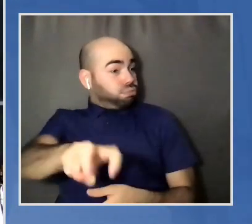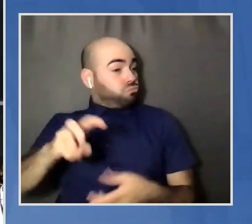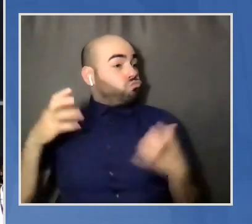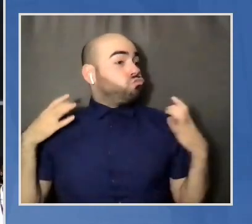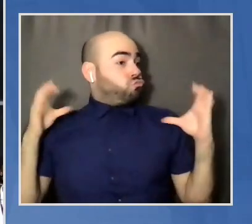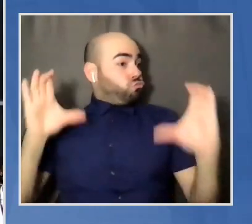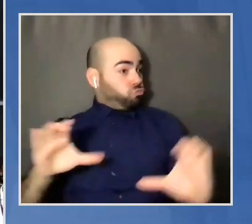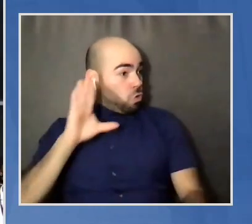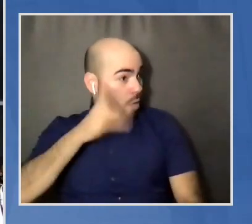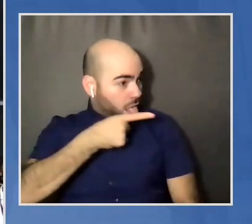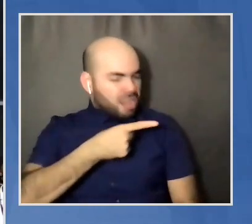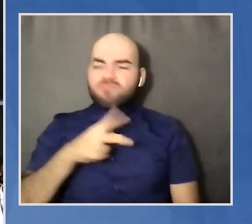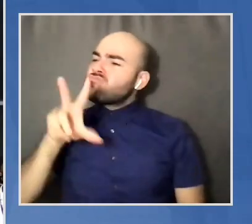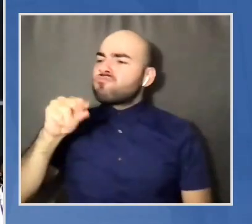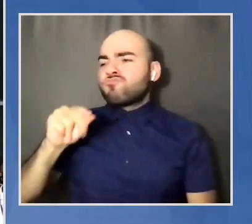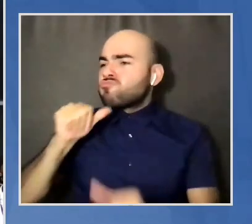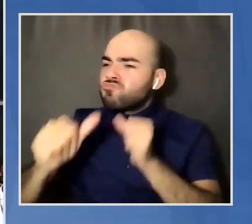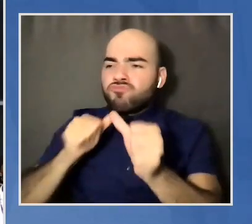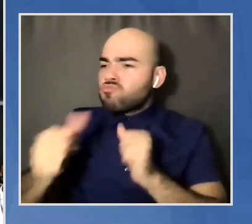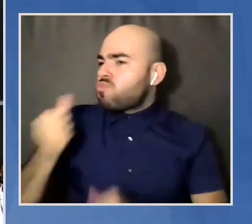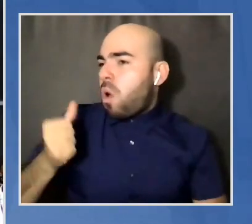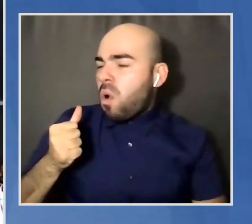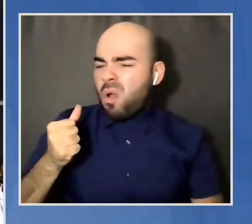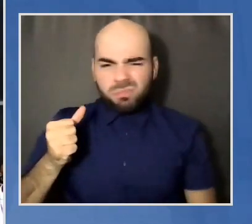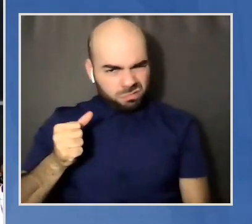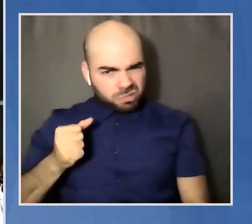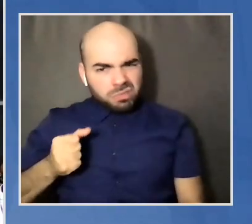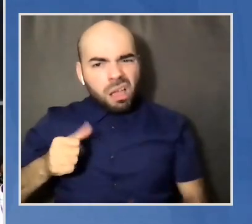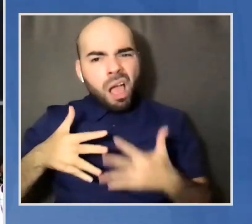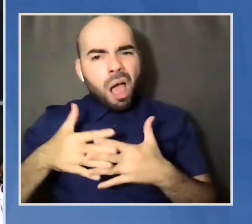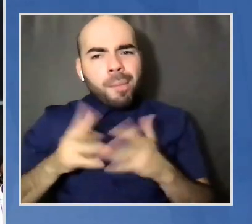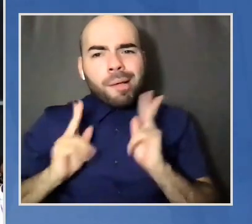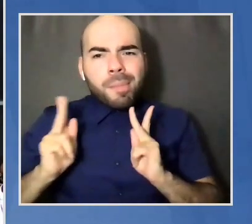we are as Americans. We're not going to stand for it.